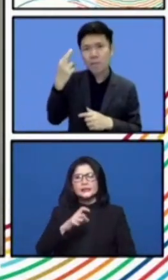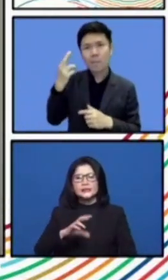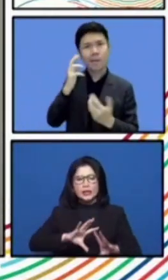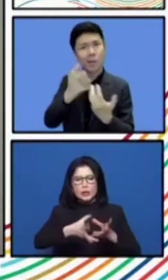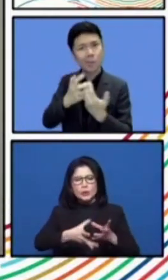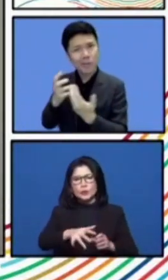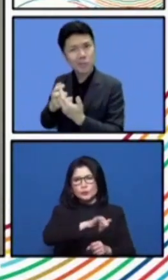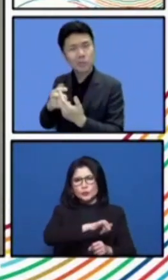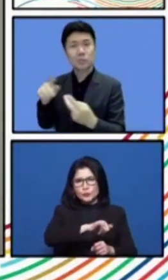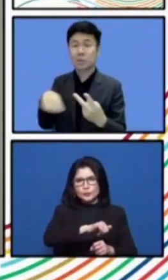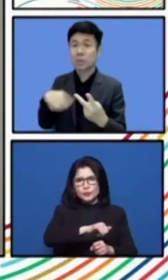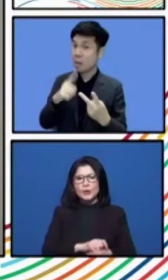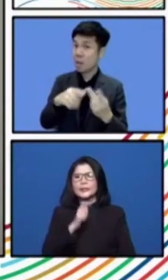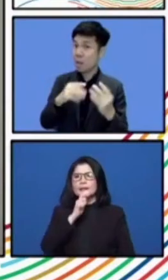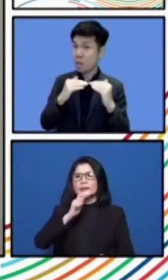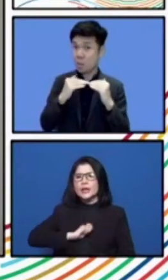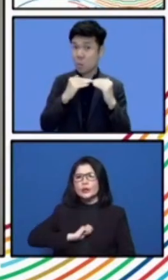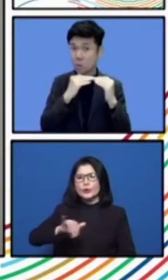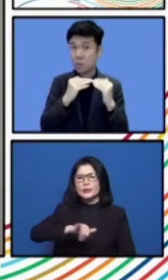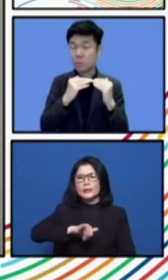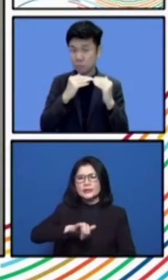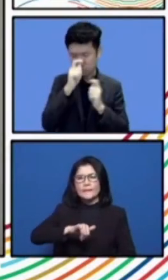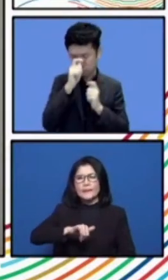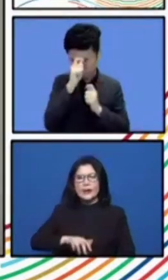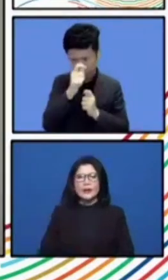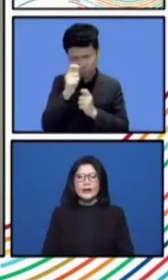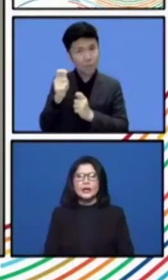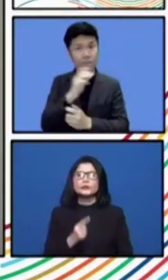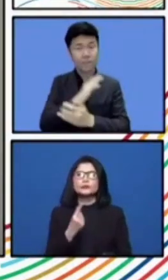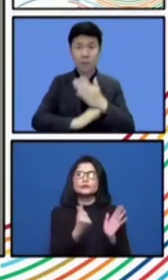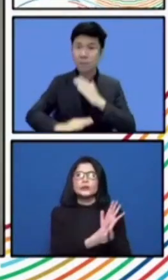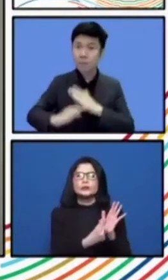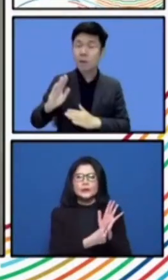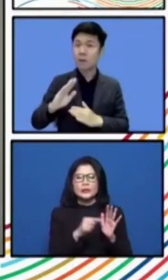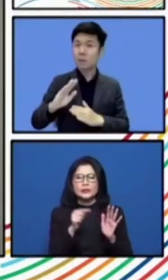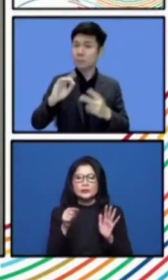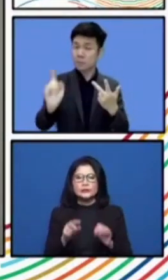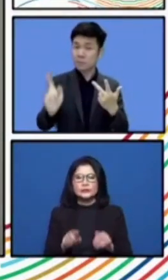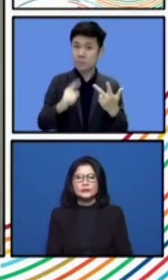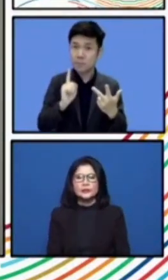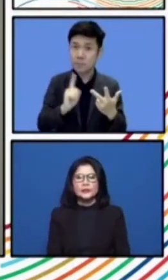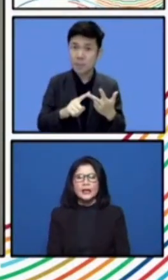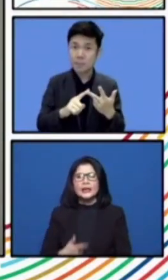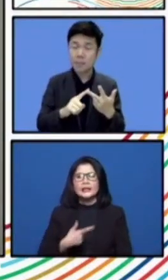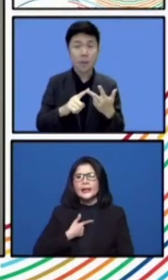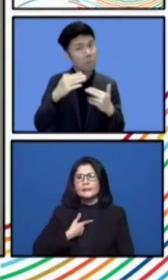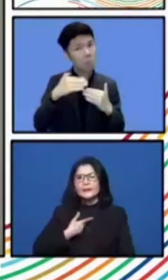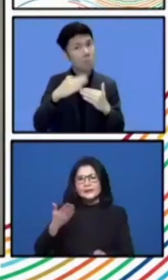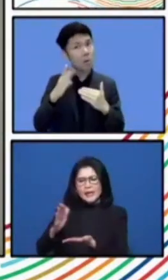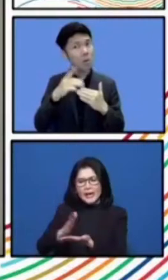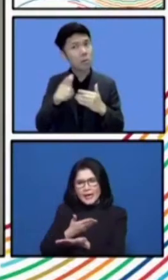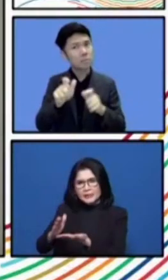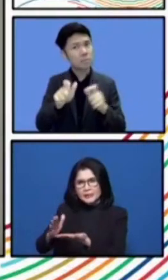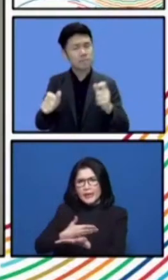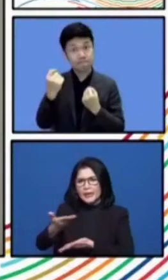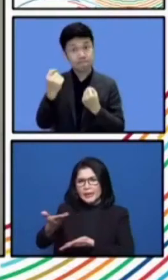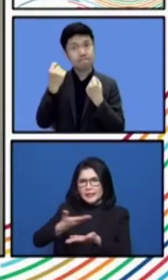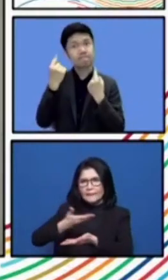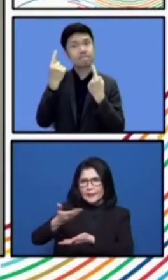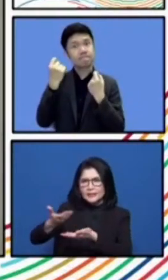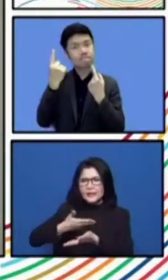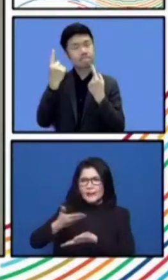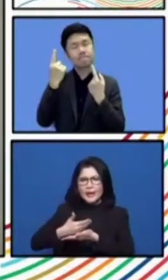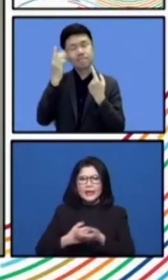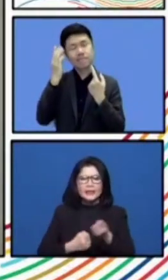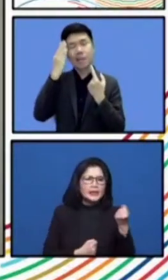recognition before the law and to continue to build and share understanding of that across the region to support an underscore